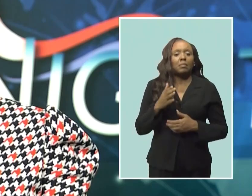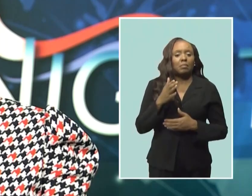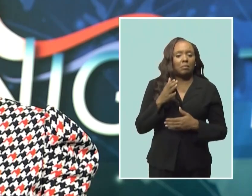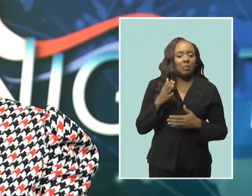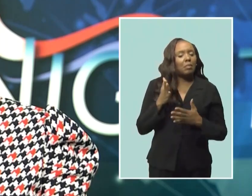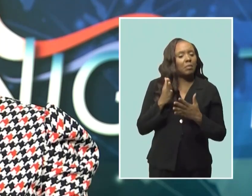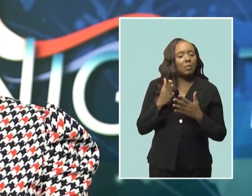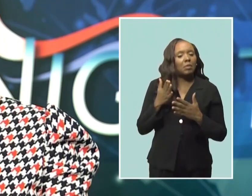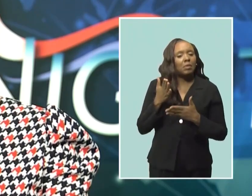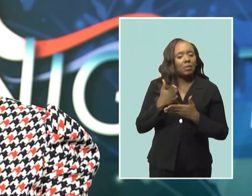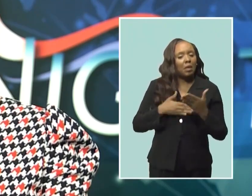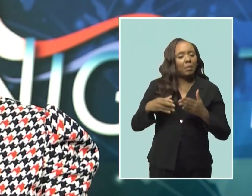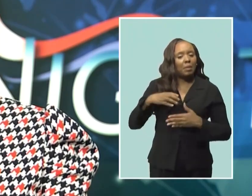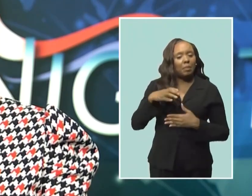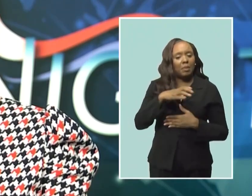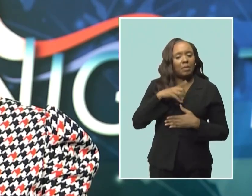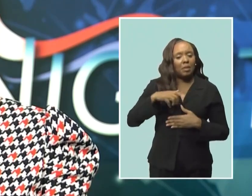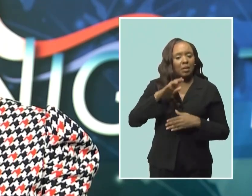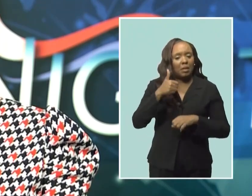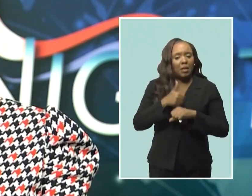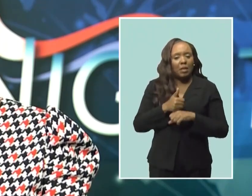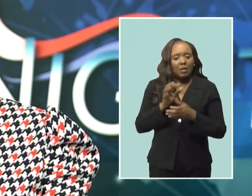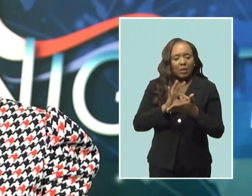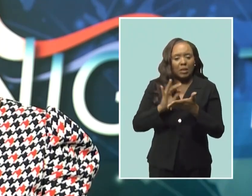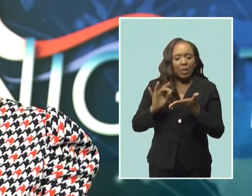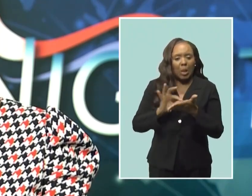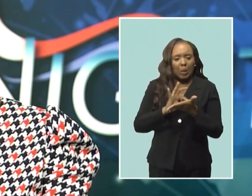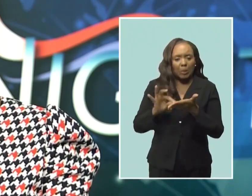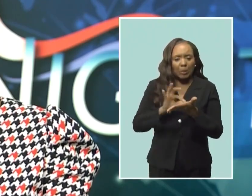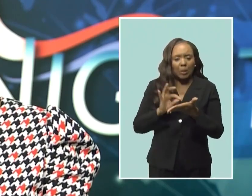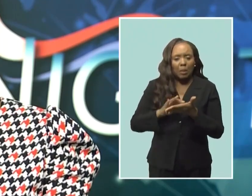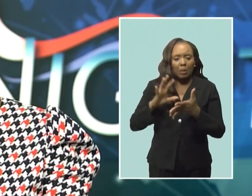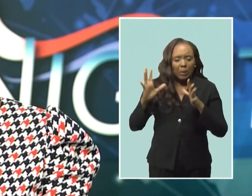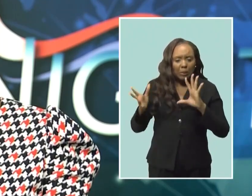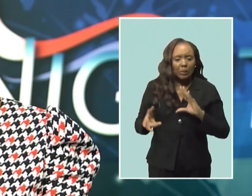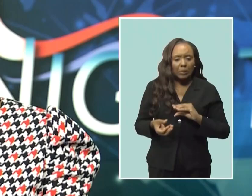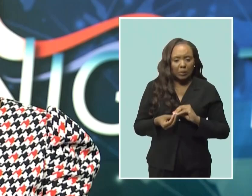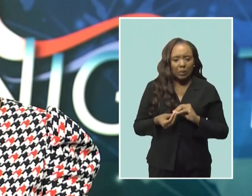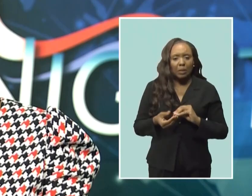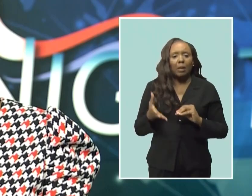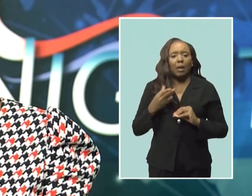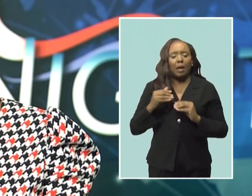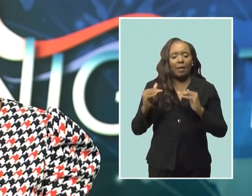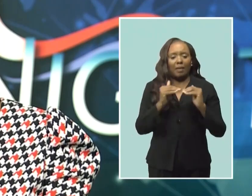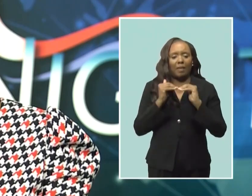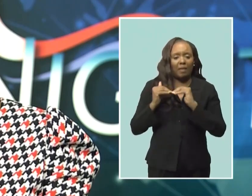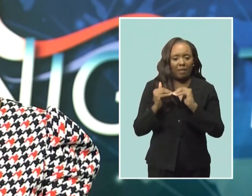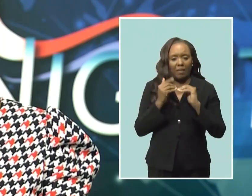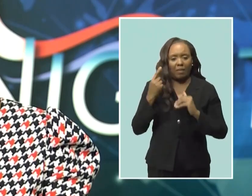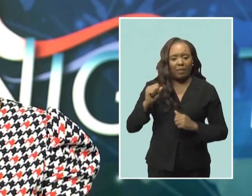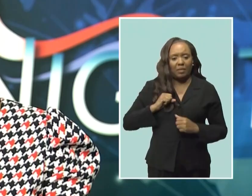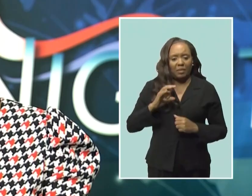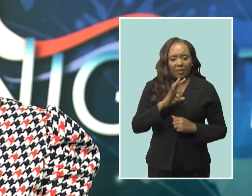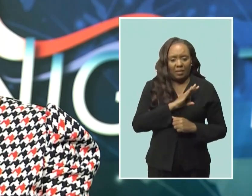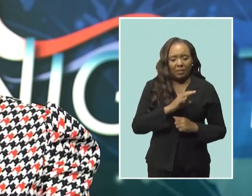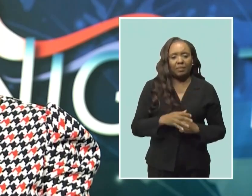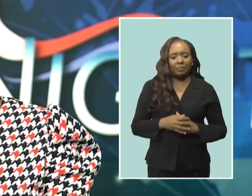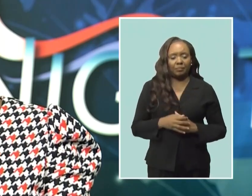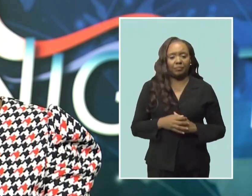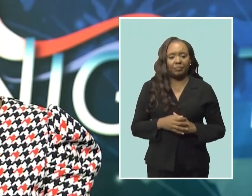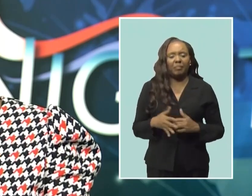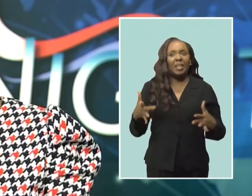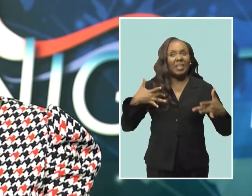points committees that should be in place to calculate the service charge and the fair allocation to staff.